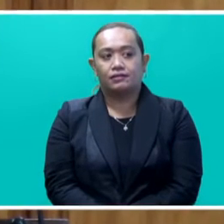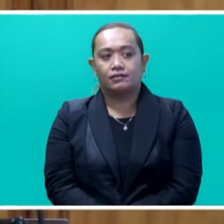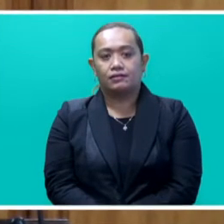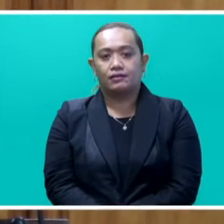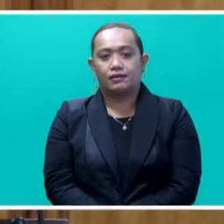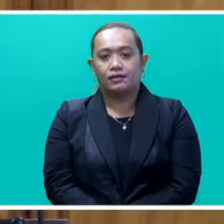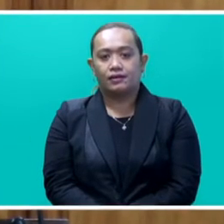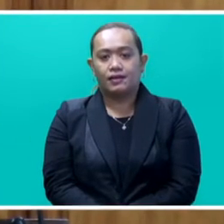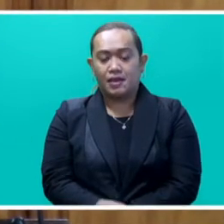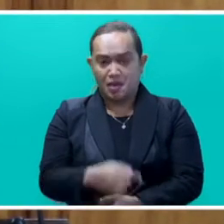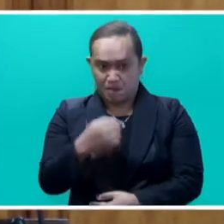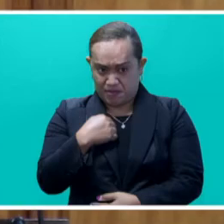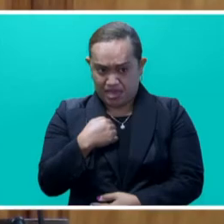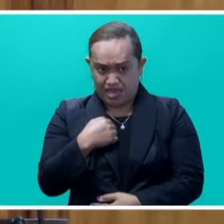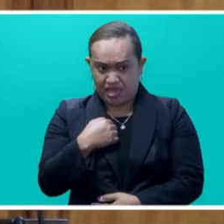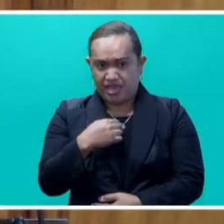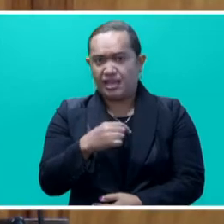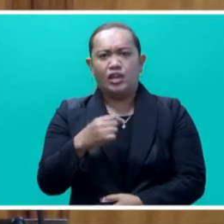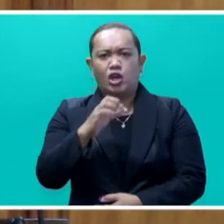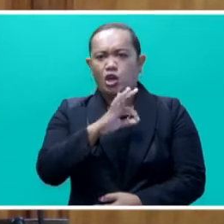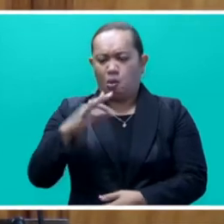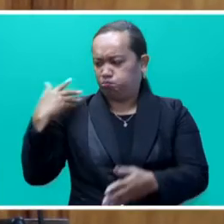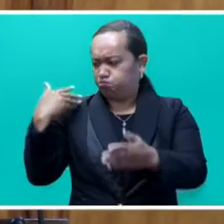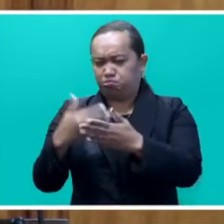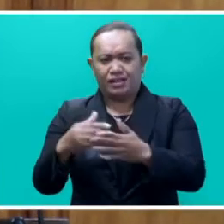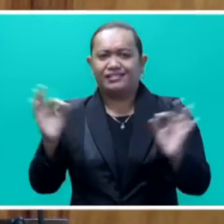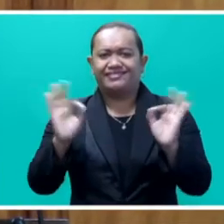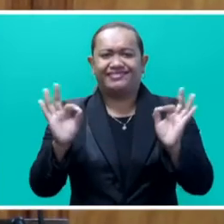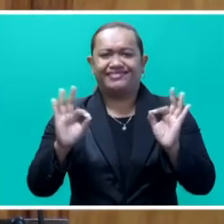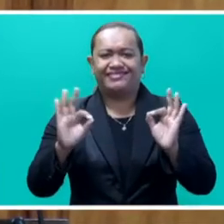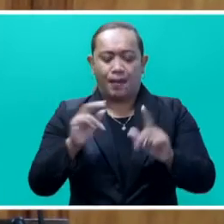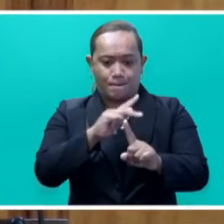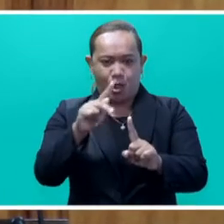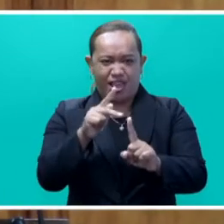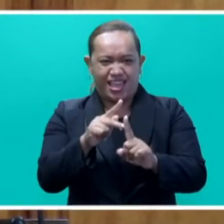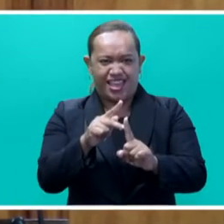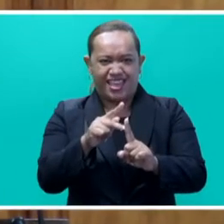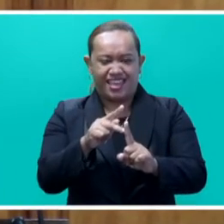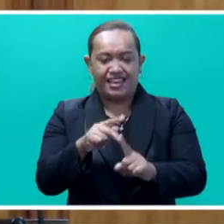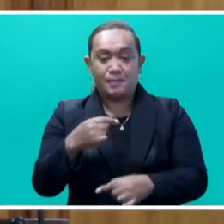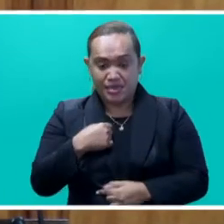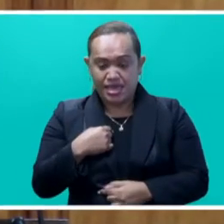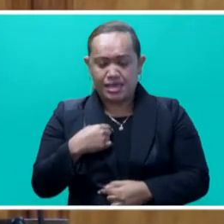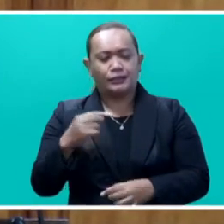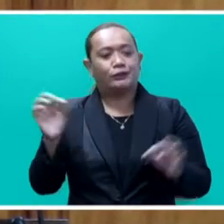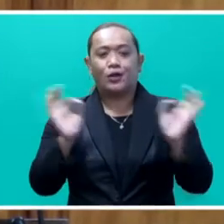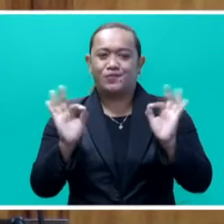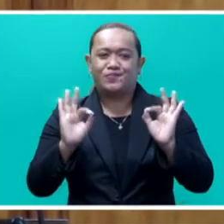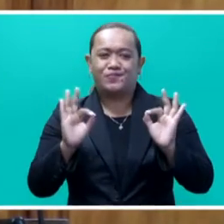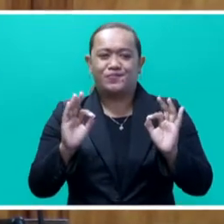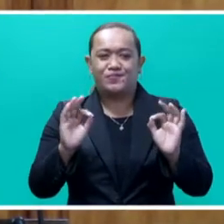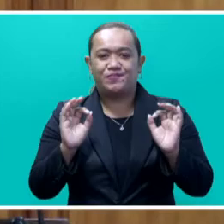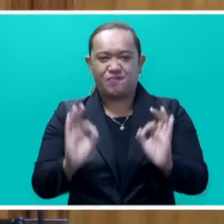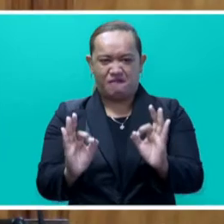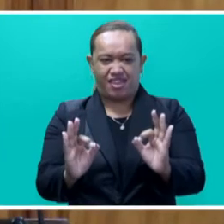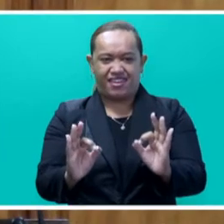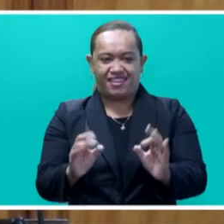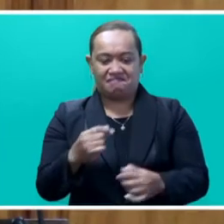politician. I come humbly as a person who is not perfect, but learns from his